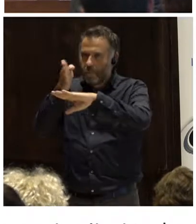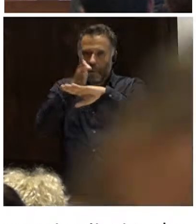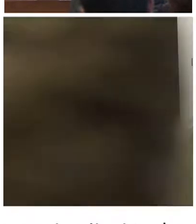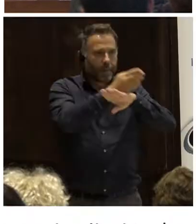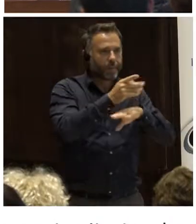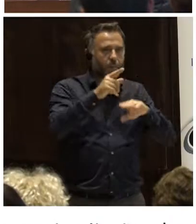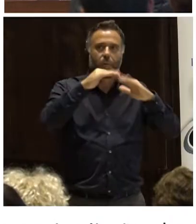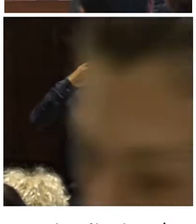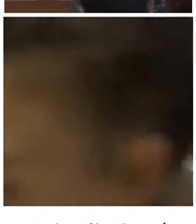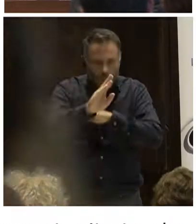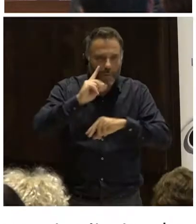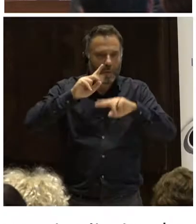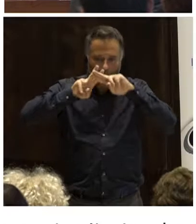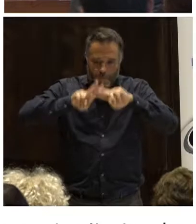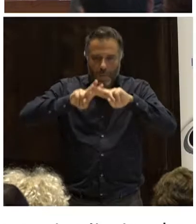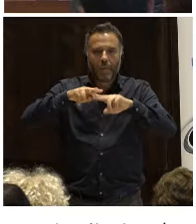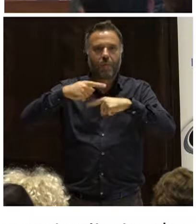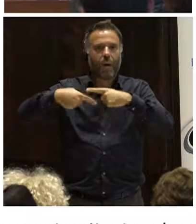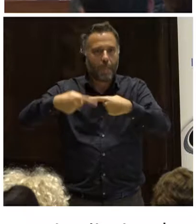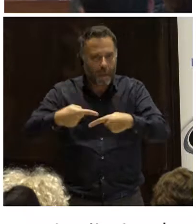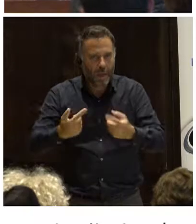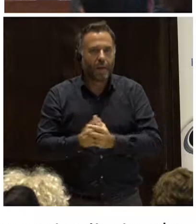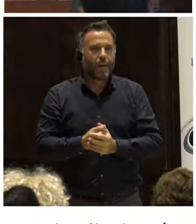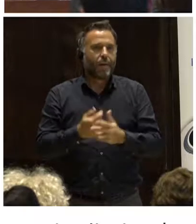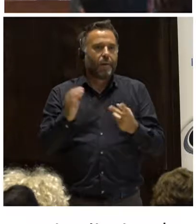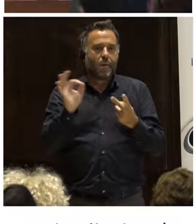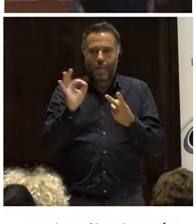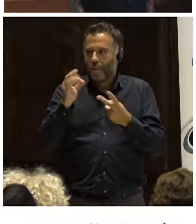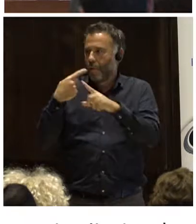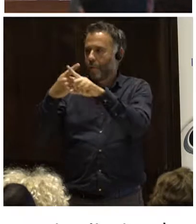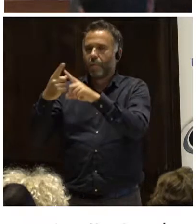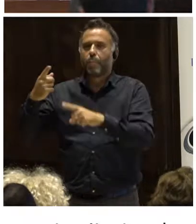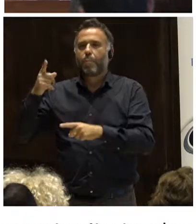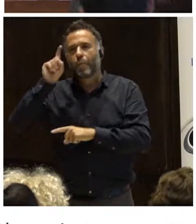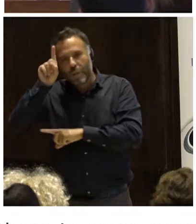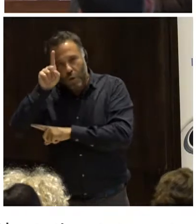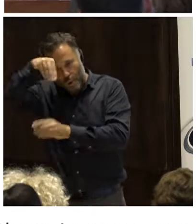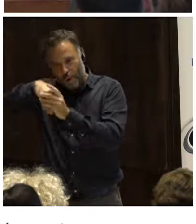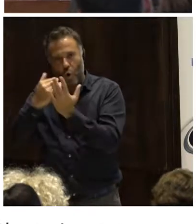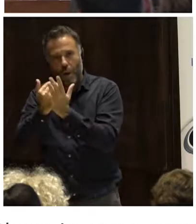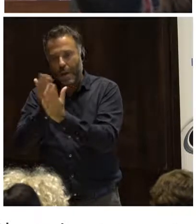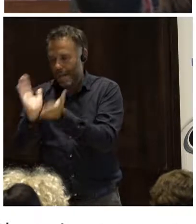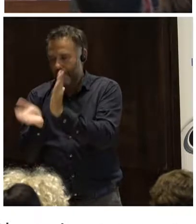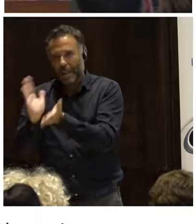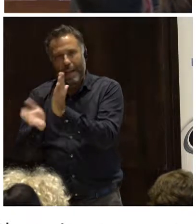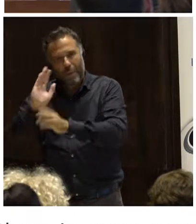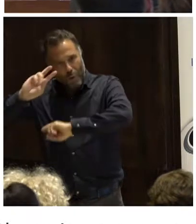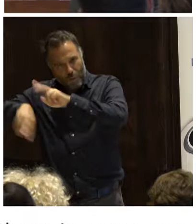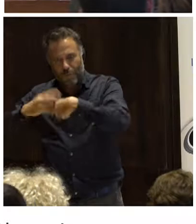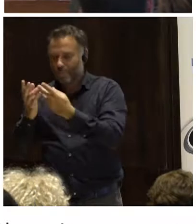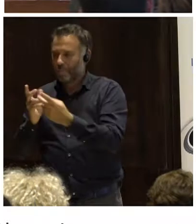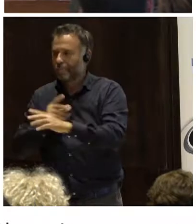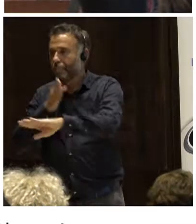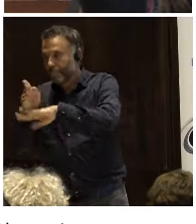rehabilitation professionals. So to put the play at the center of multidisciplinary research and intervention for children with